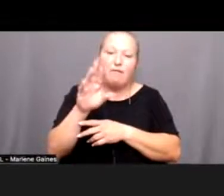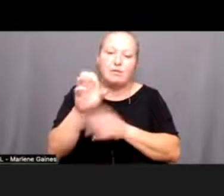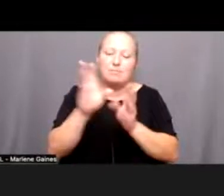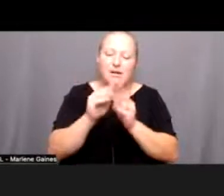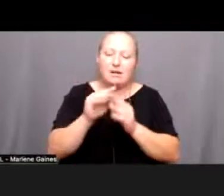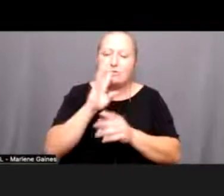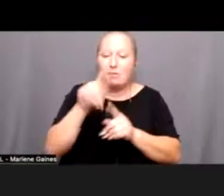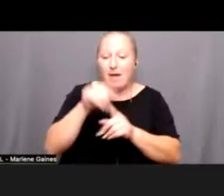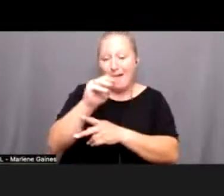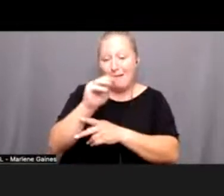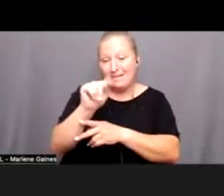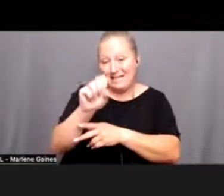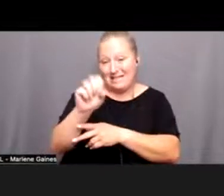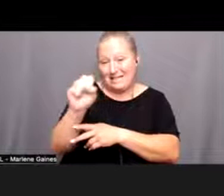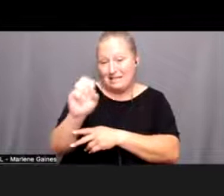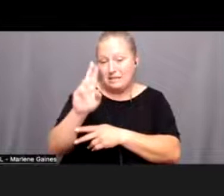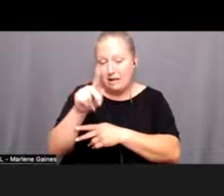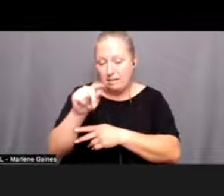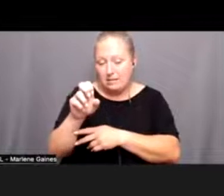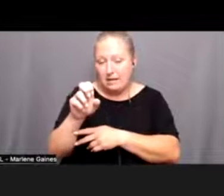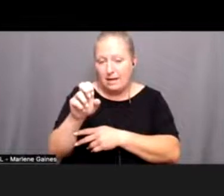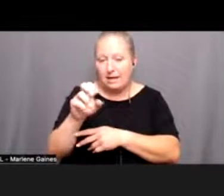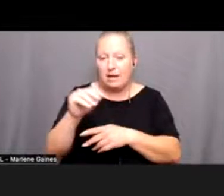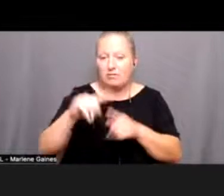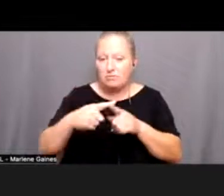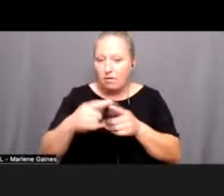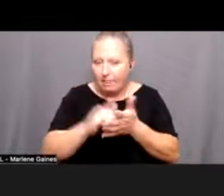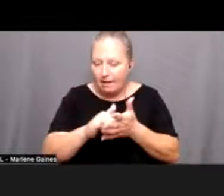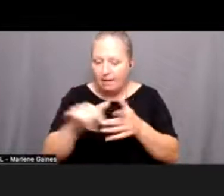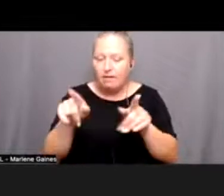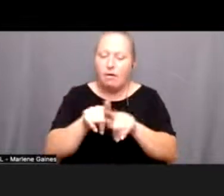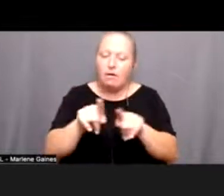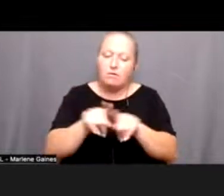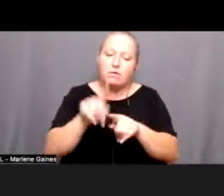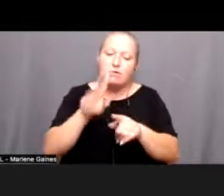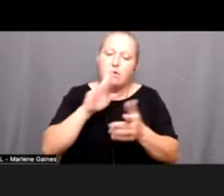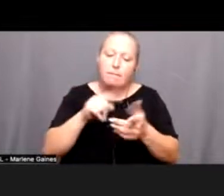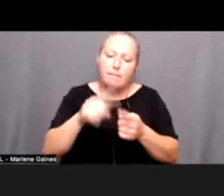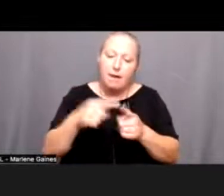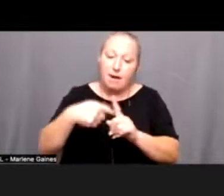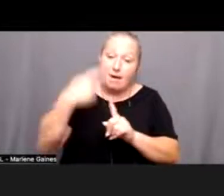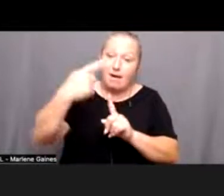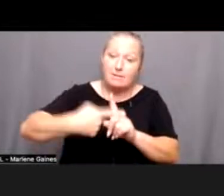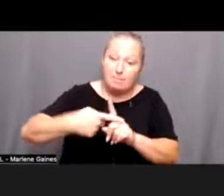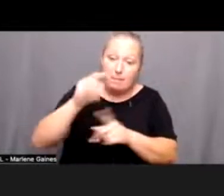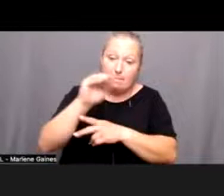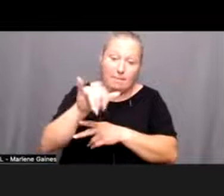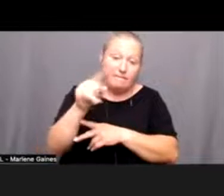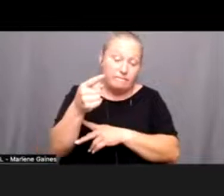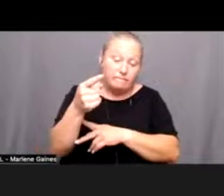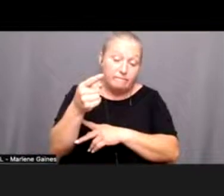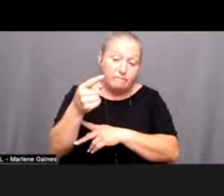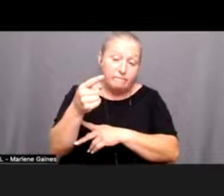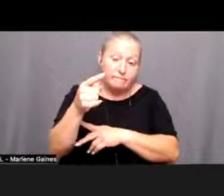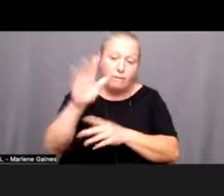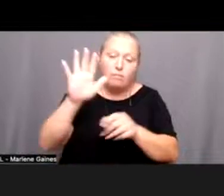an MTSS update and the rollout of that. We also talked about next month on May 1st, or the whole